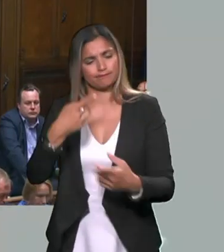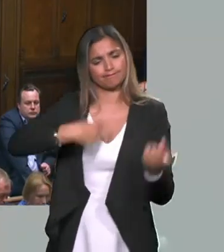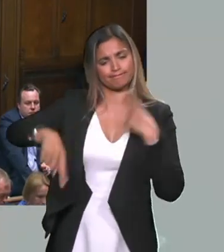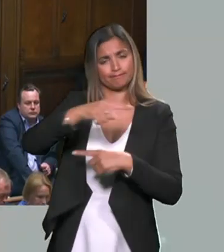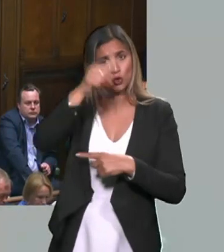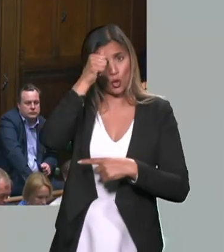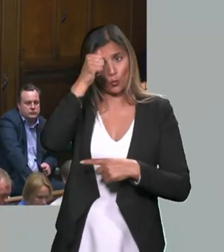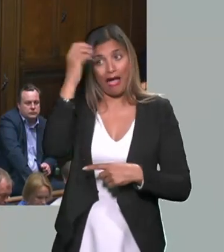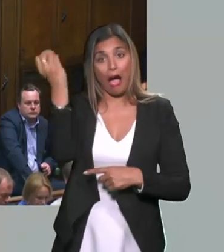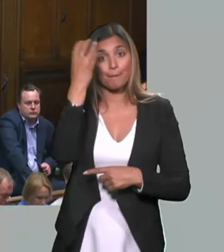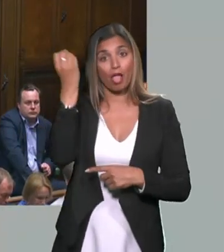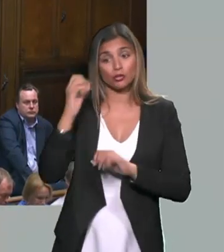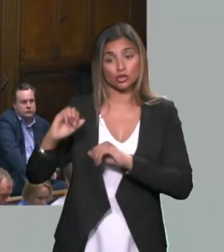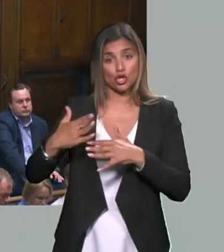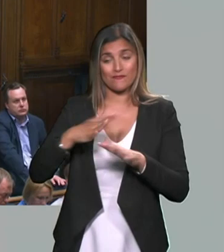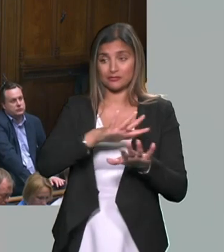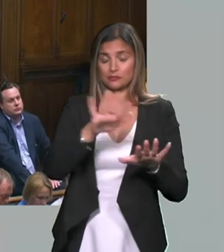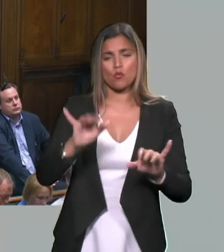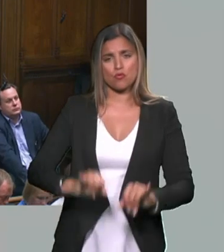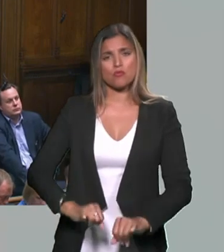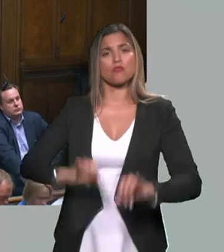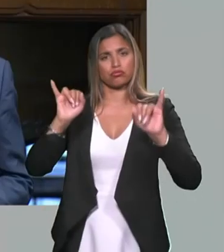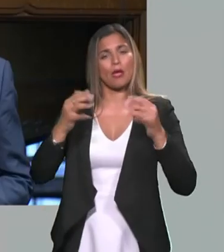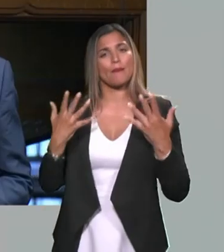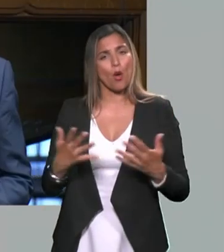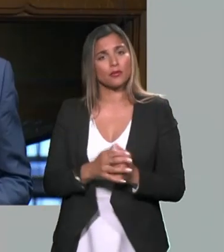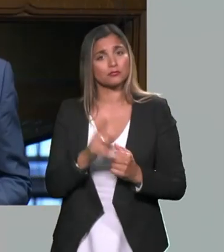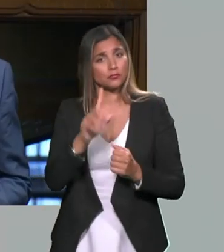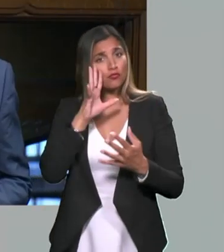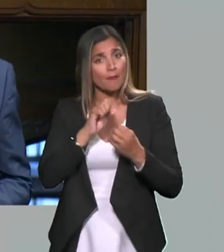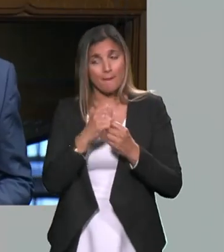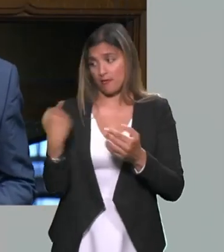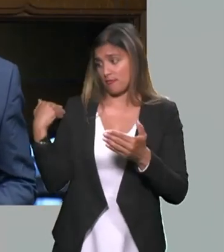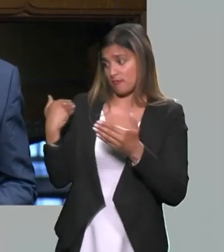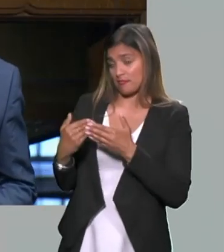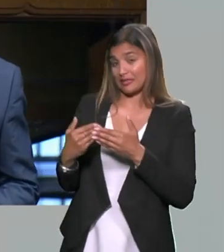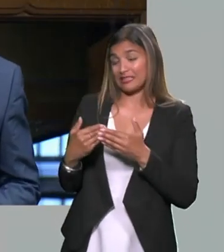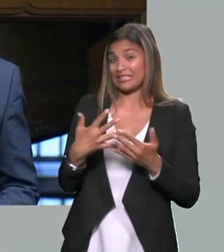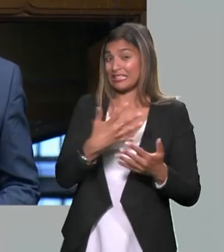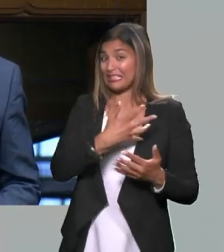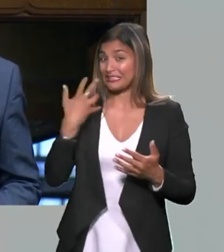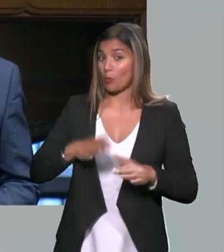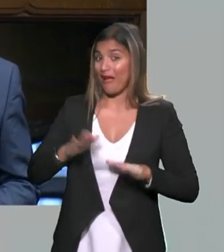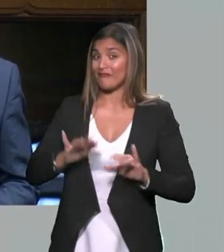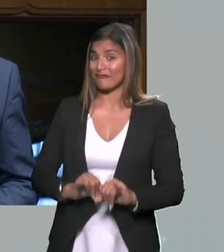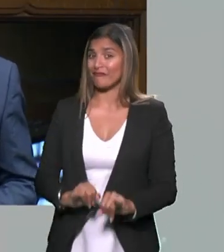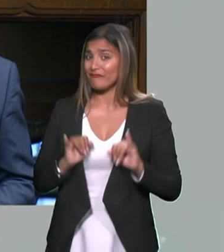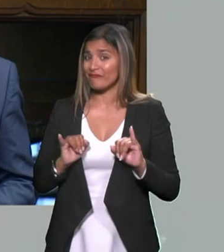last week, well before the current national heatwave emergency, my constituent, Mrs.